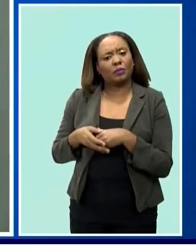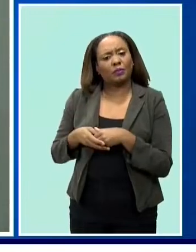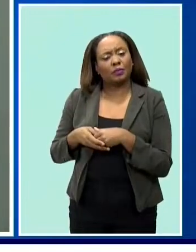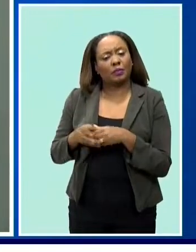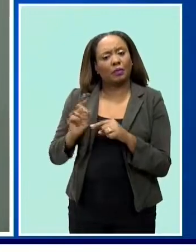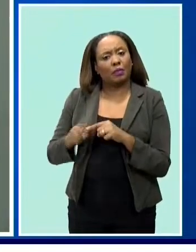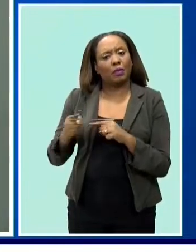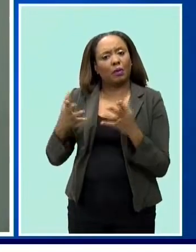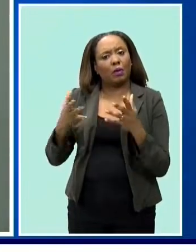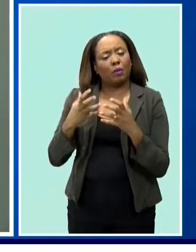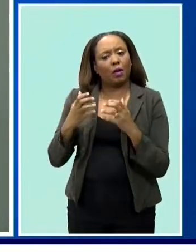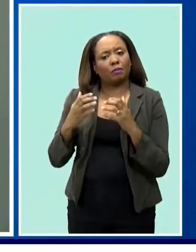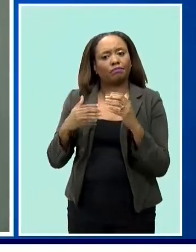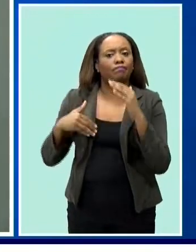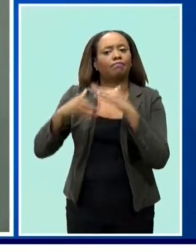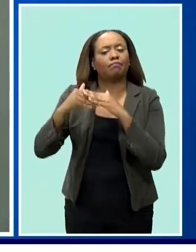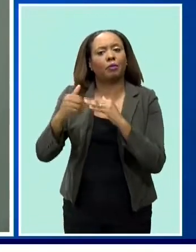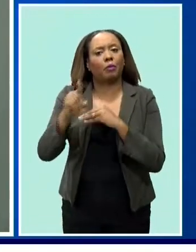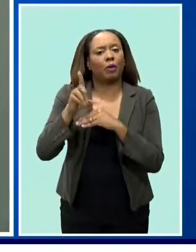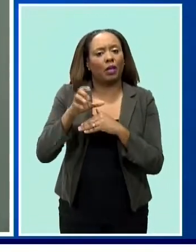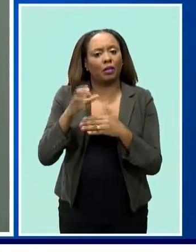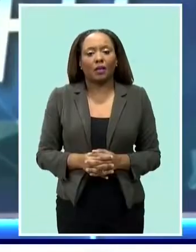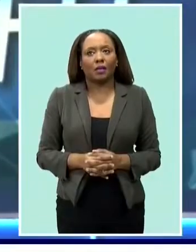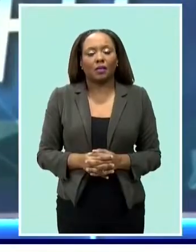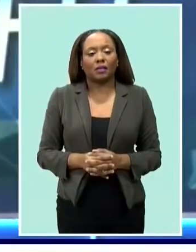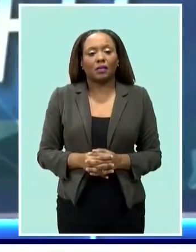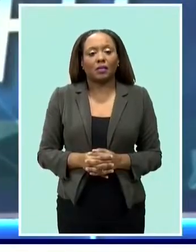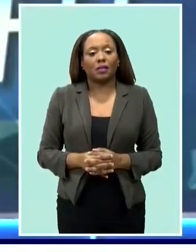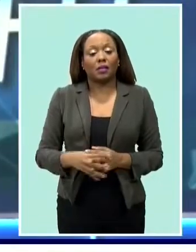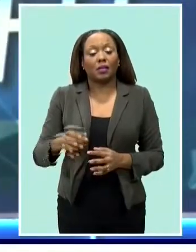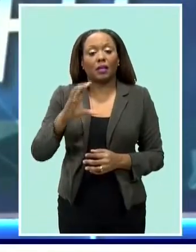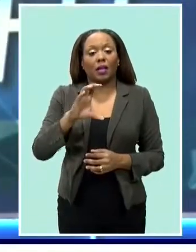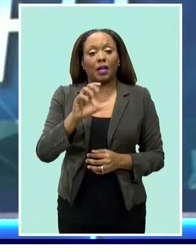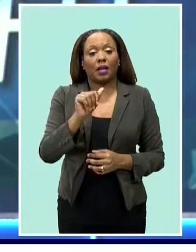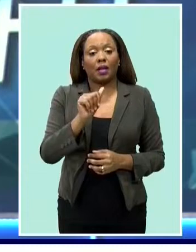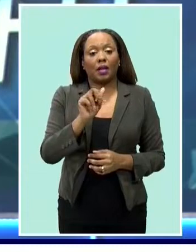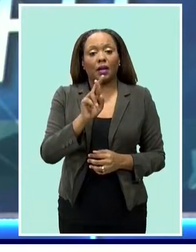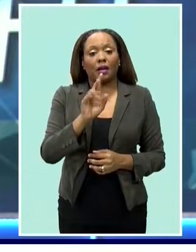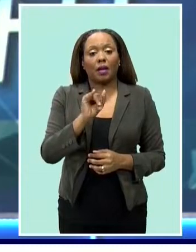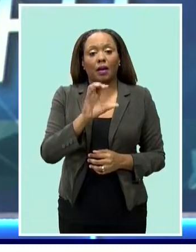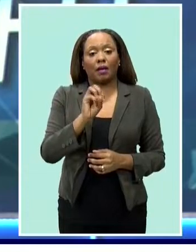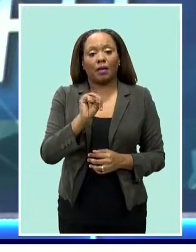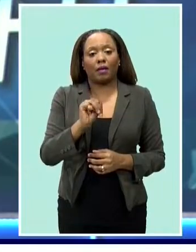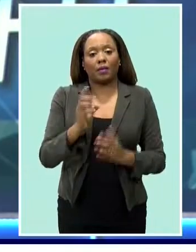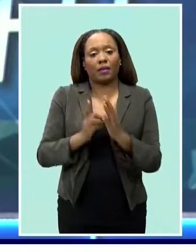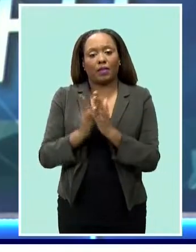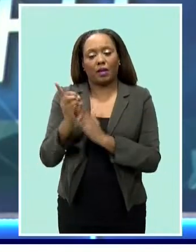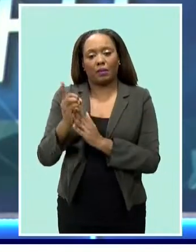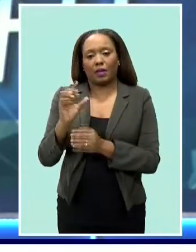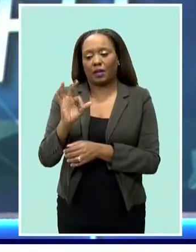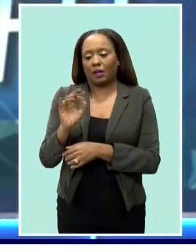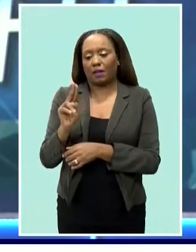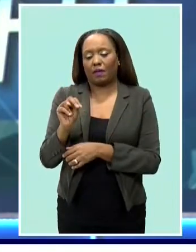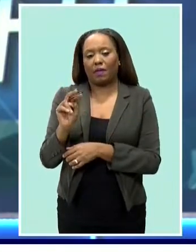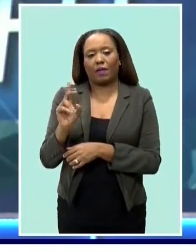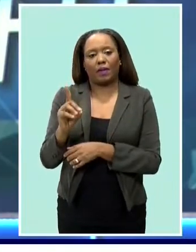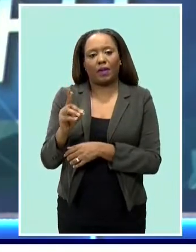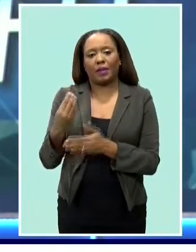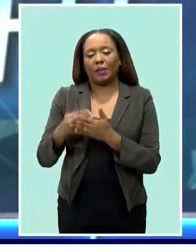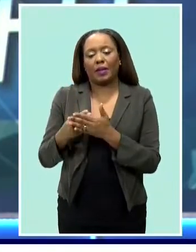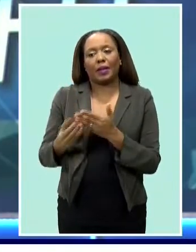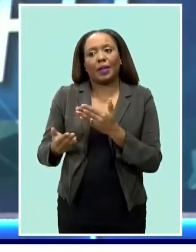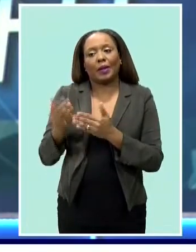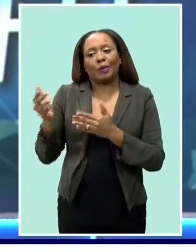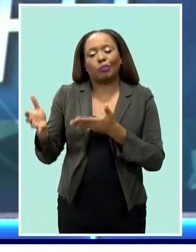We anticipate up to 100 children over the next year. The CARICOM Development Fund has been exhausted, and more developed member states